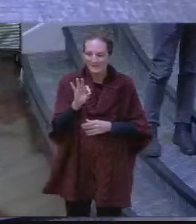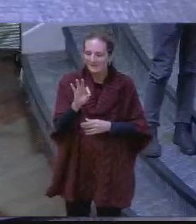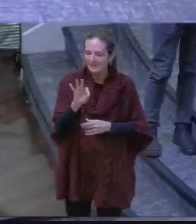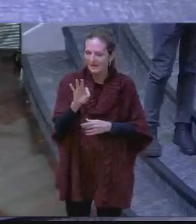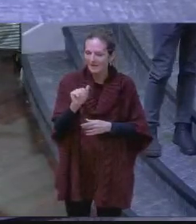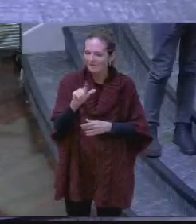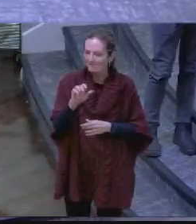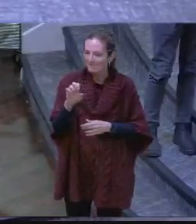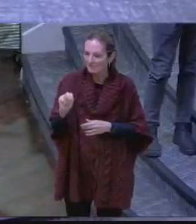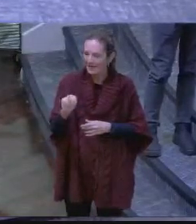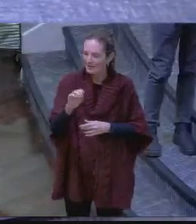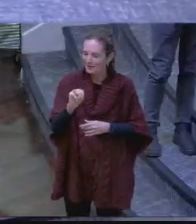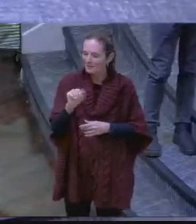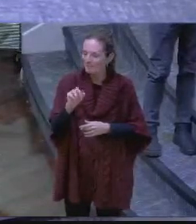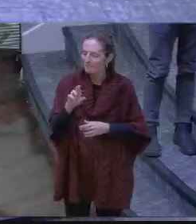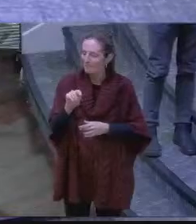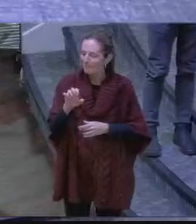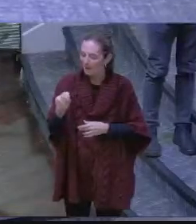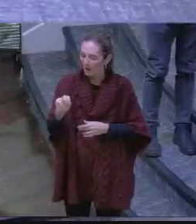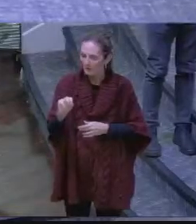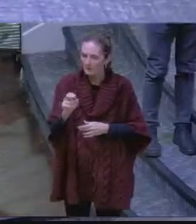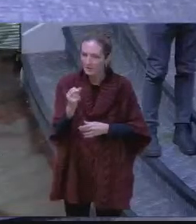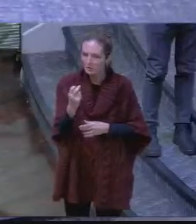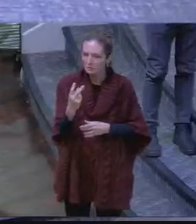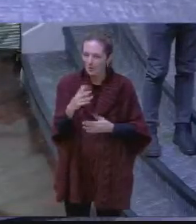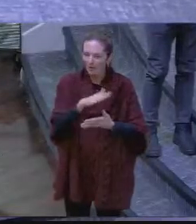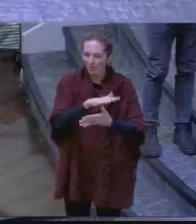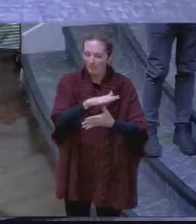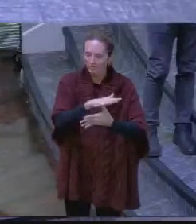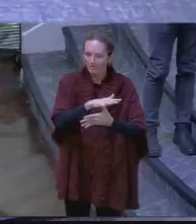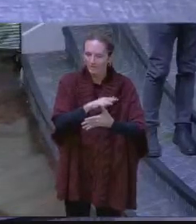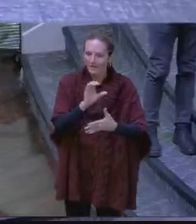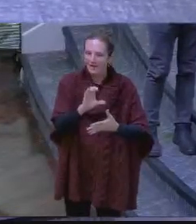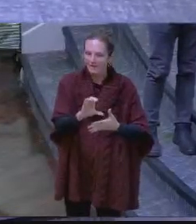12th grade, Classic City High School.